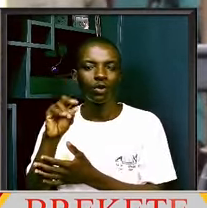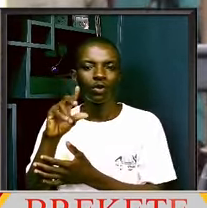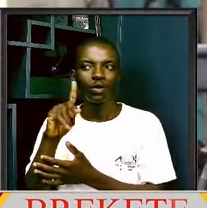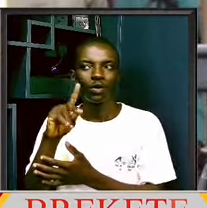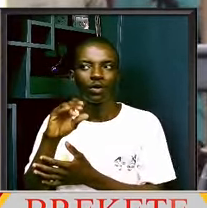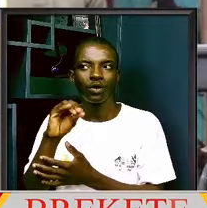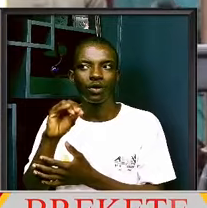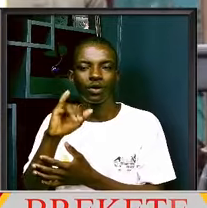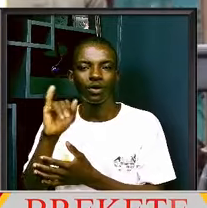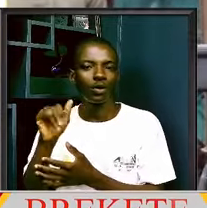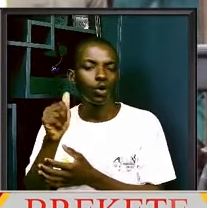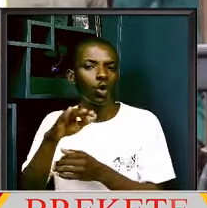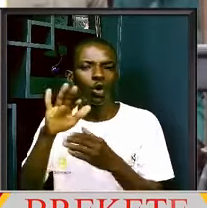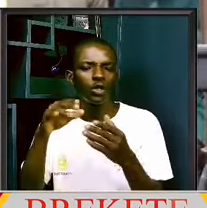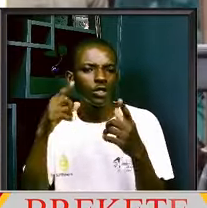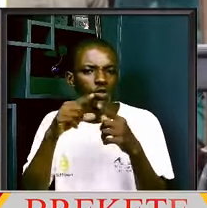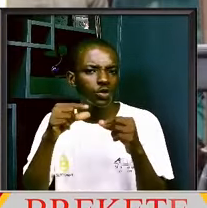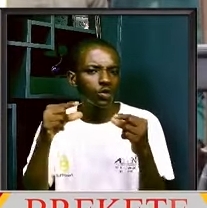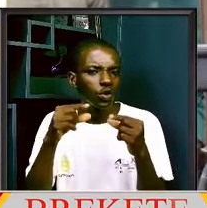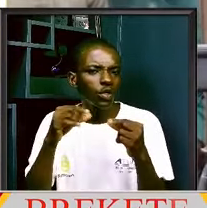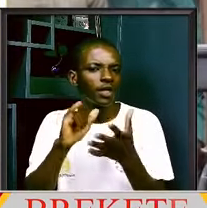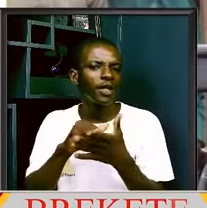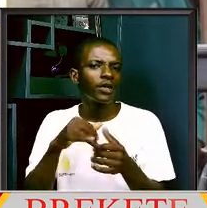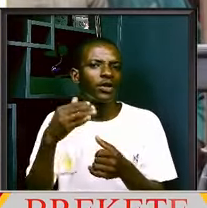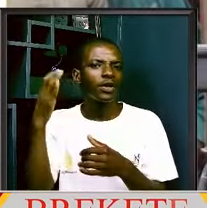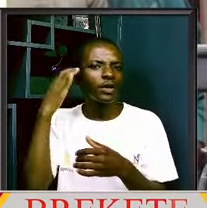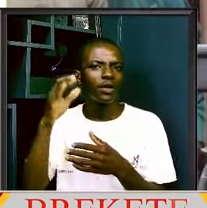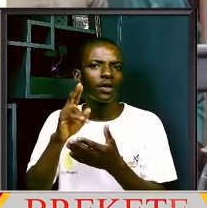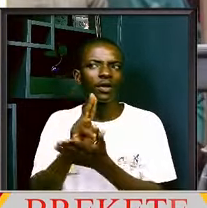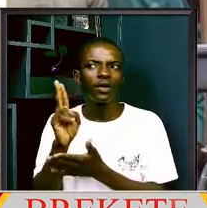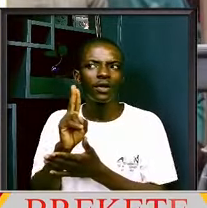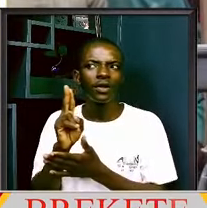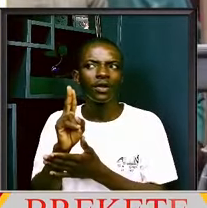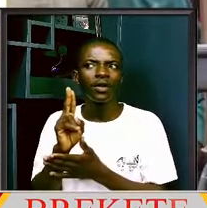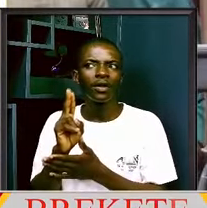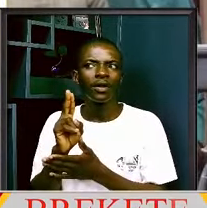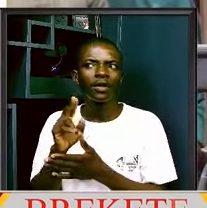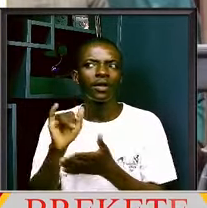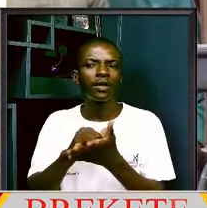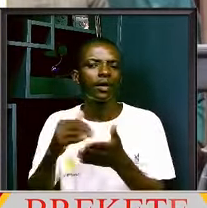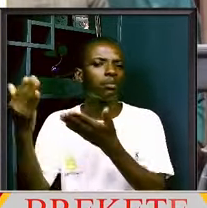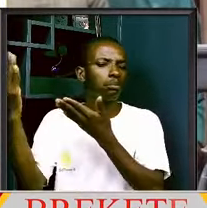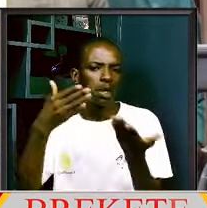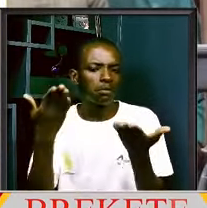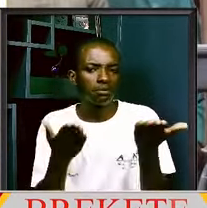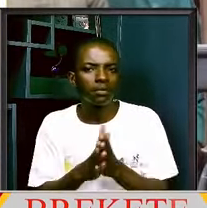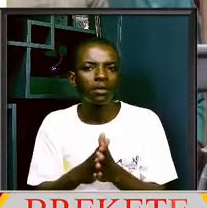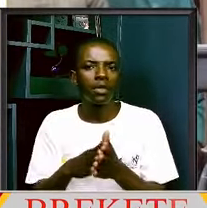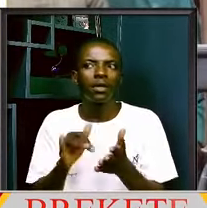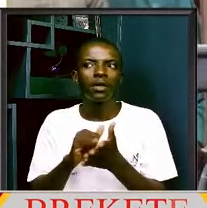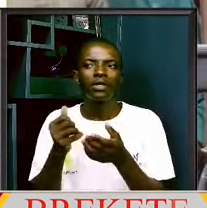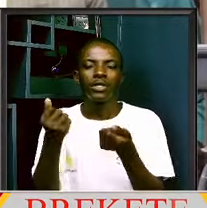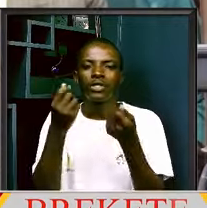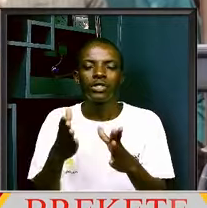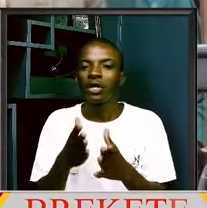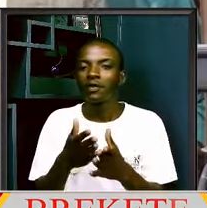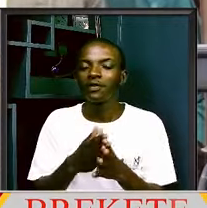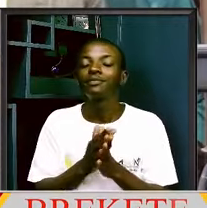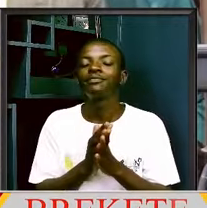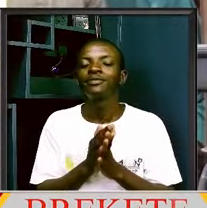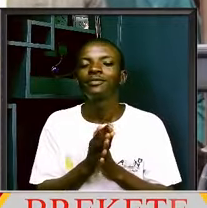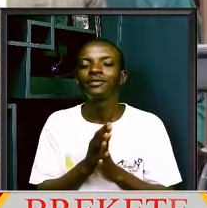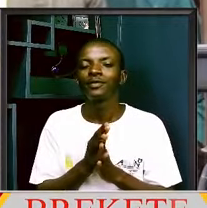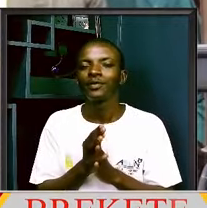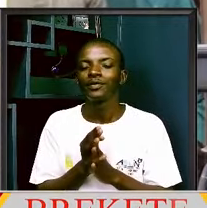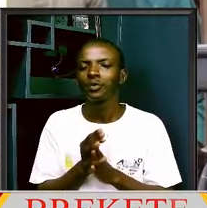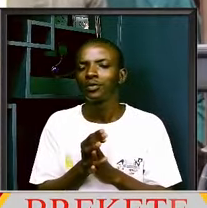And all the story where they hear where they happen for Federal University local, just say we sit down the on transformation. Top. Now they bring and come. Now be the driver away. The transformer. Yes,